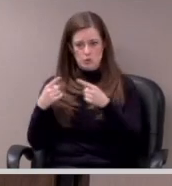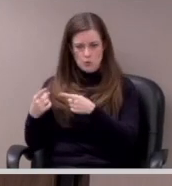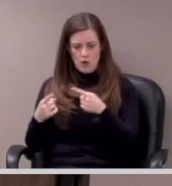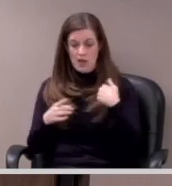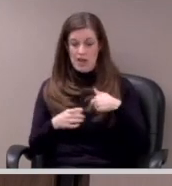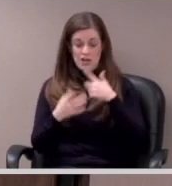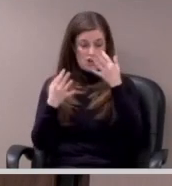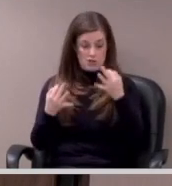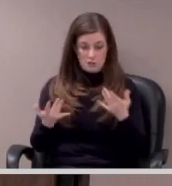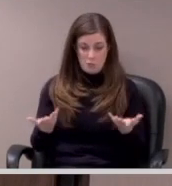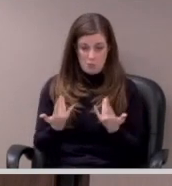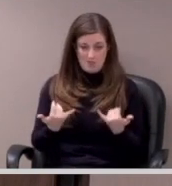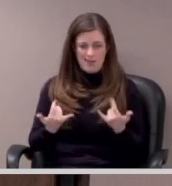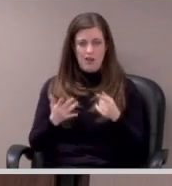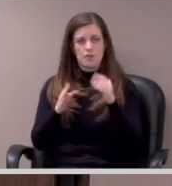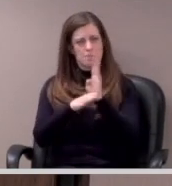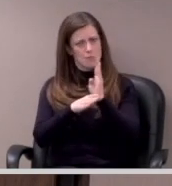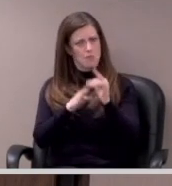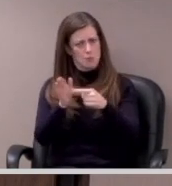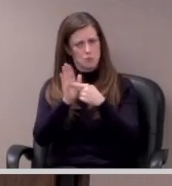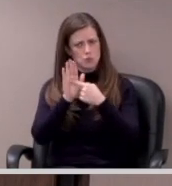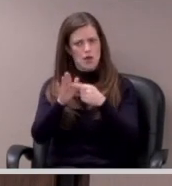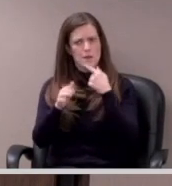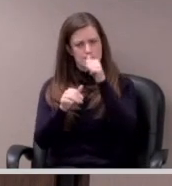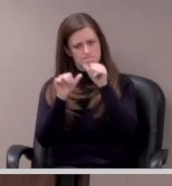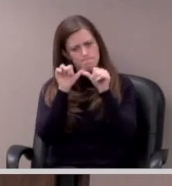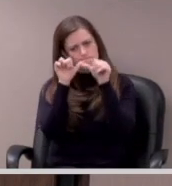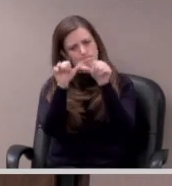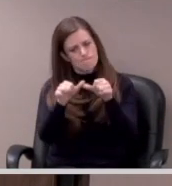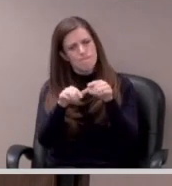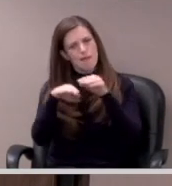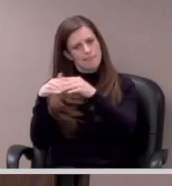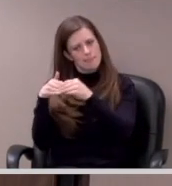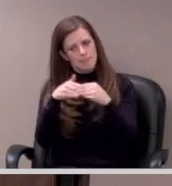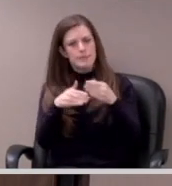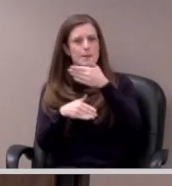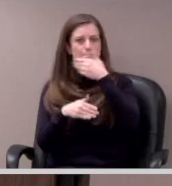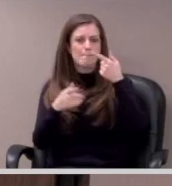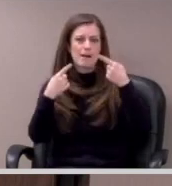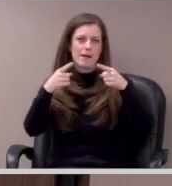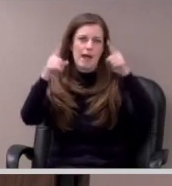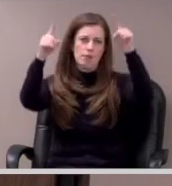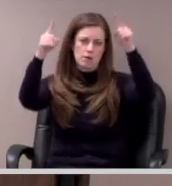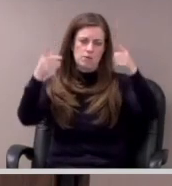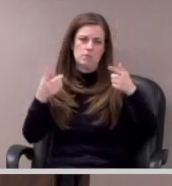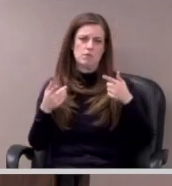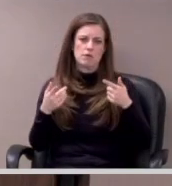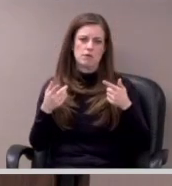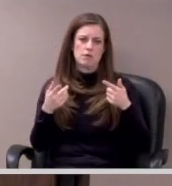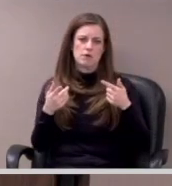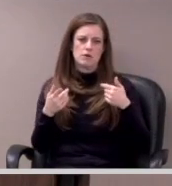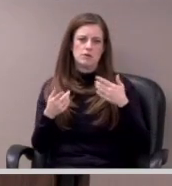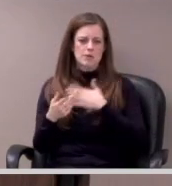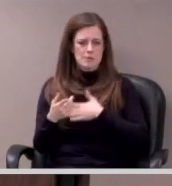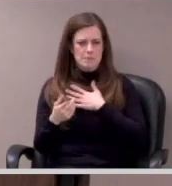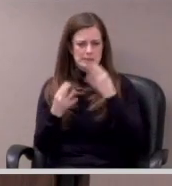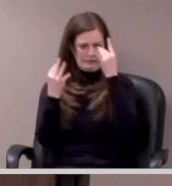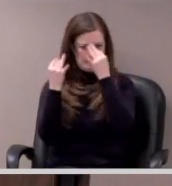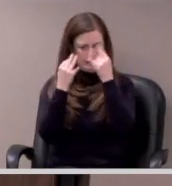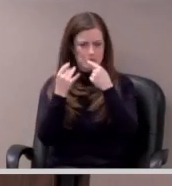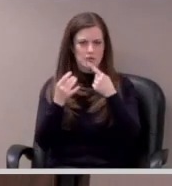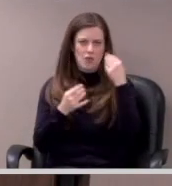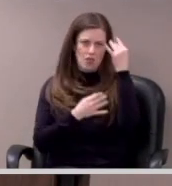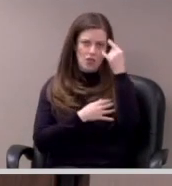judgment is. This movie also showed how perseverance can lead to a better outcome. Please give this request serious thought and